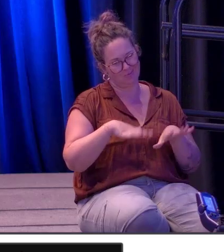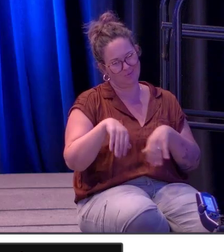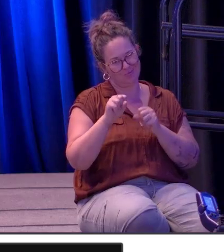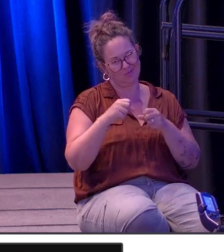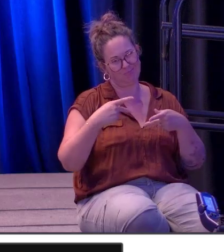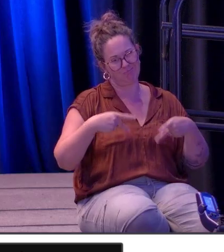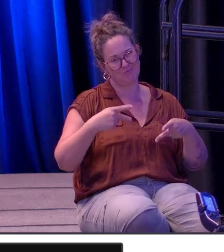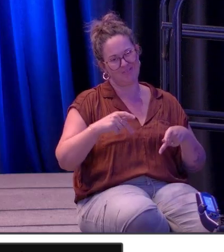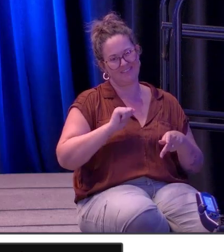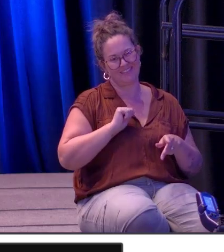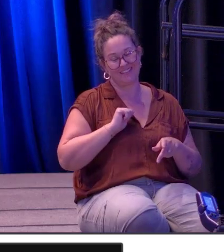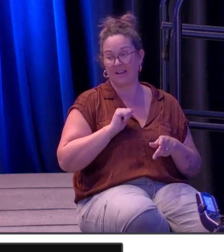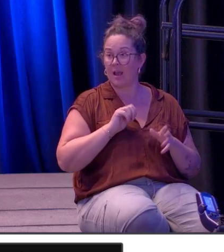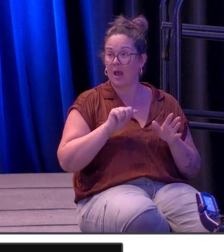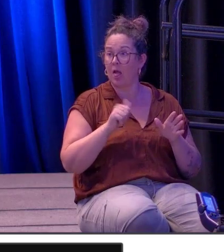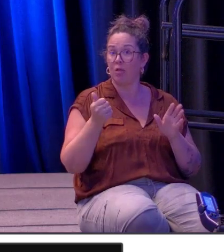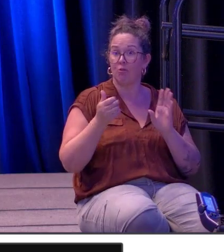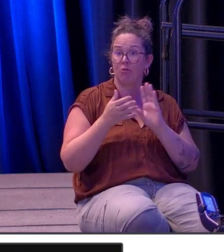Anybody else?